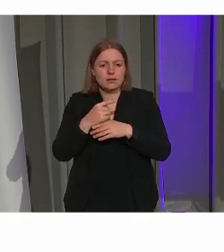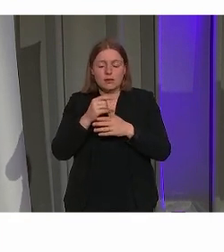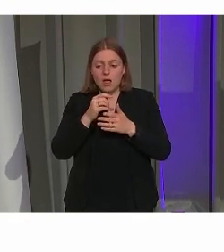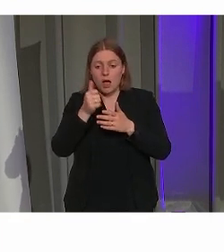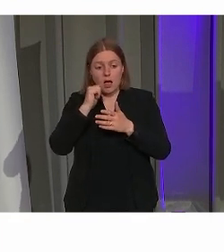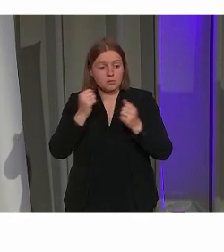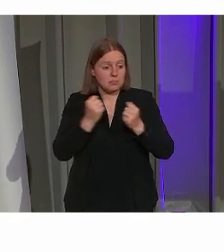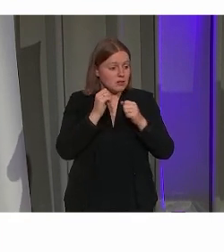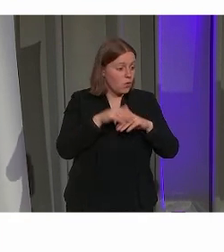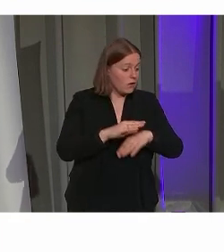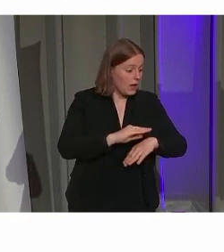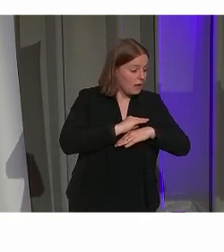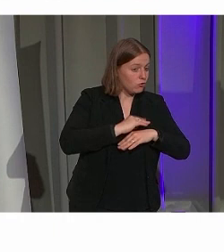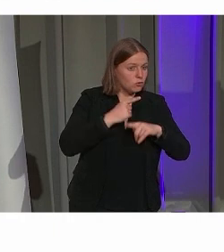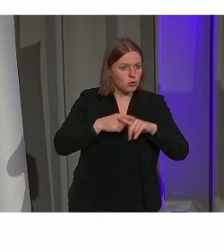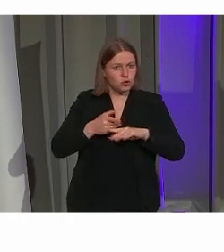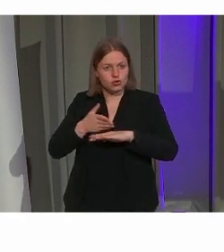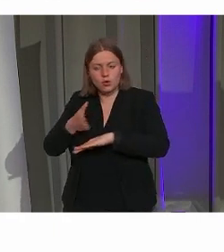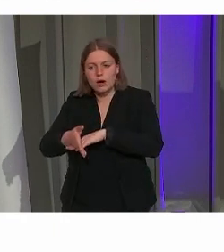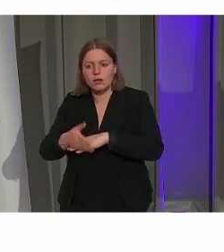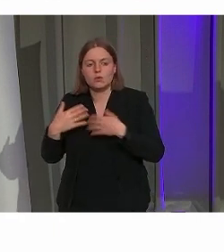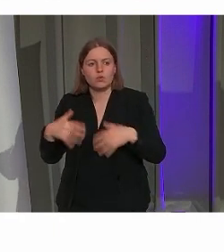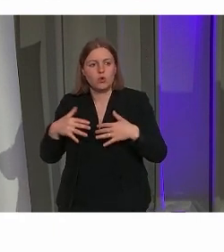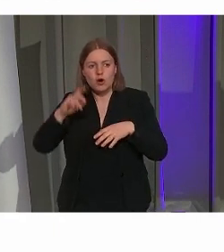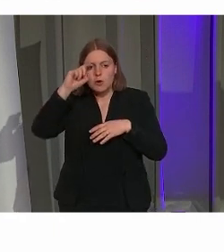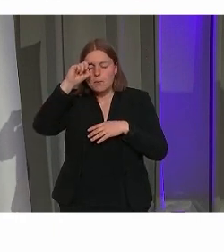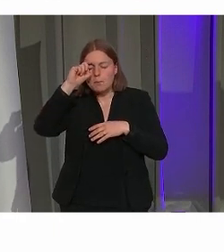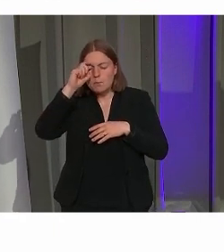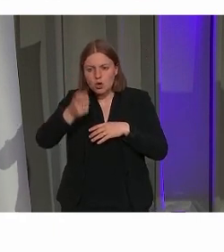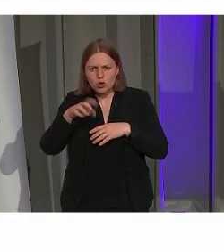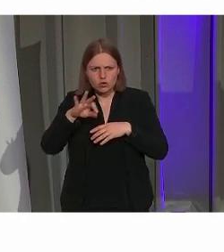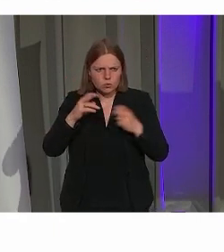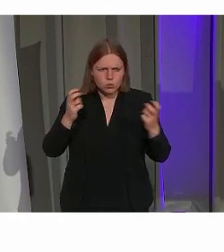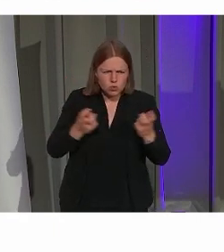Creative solutions, and we said it before. If you work on